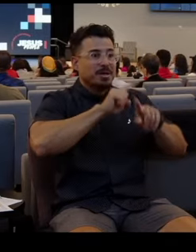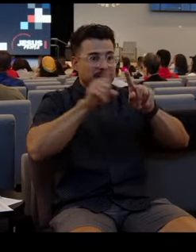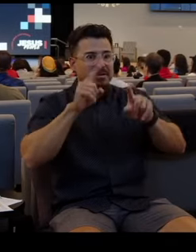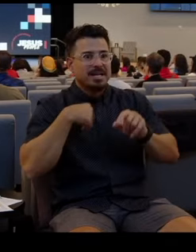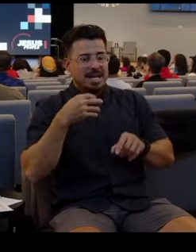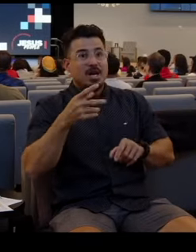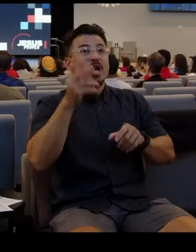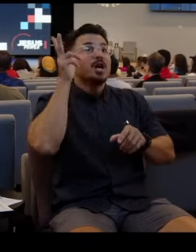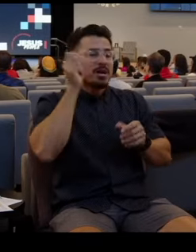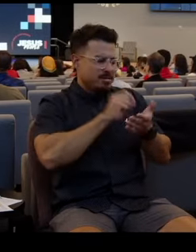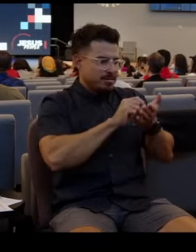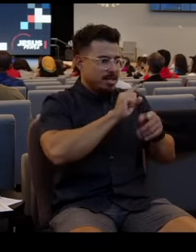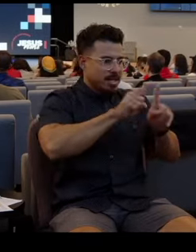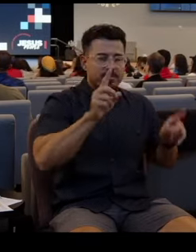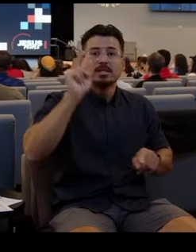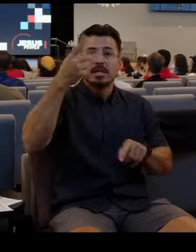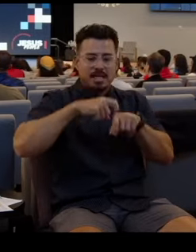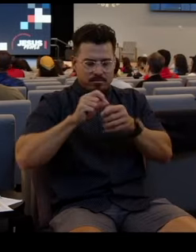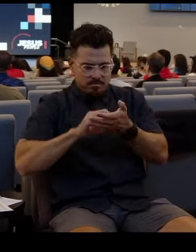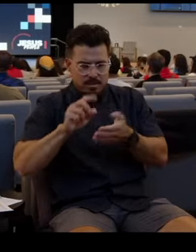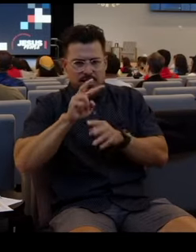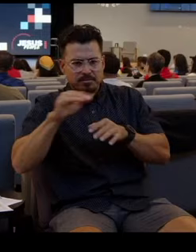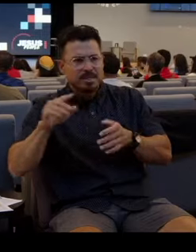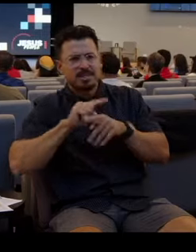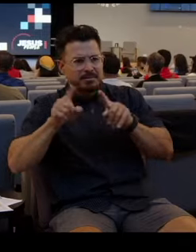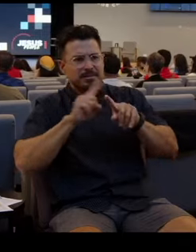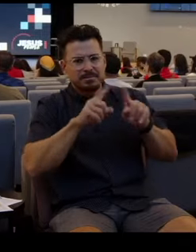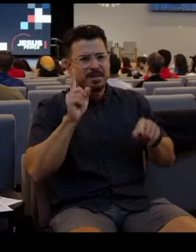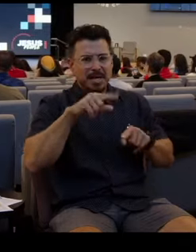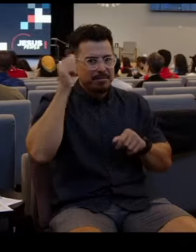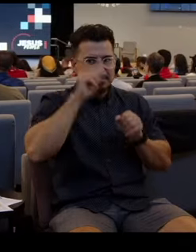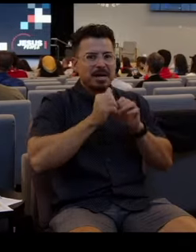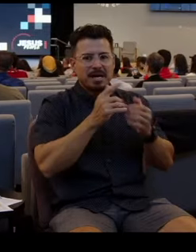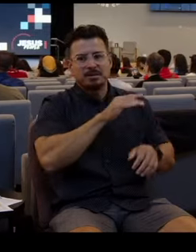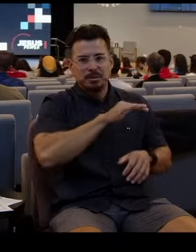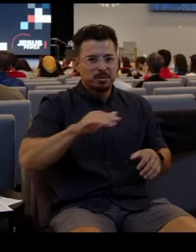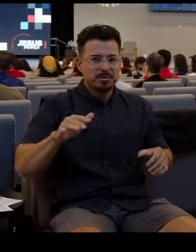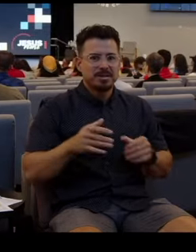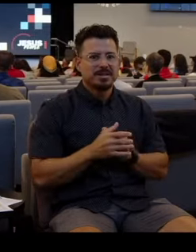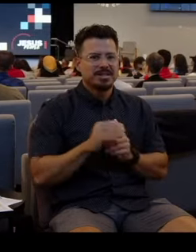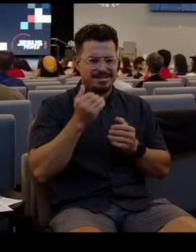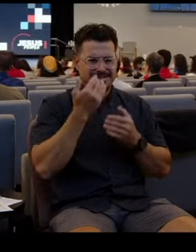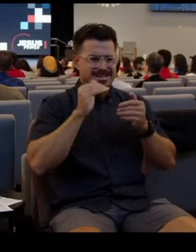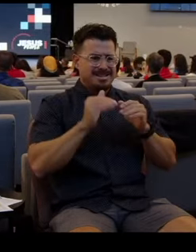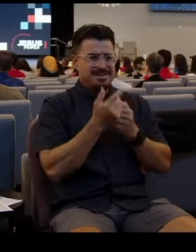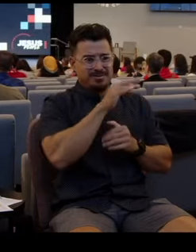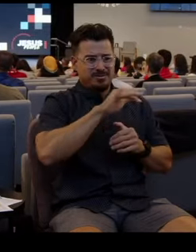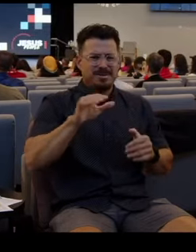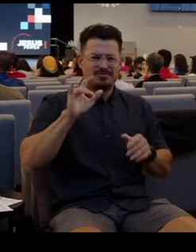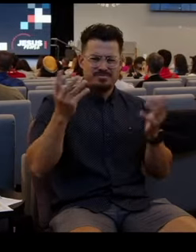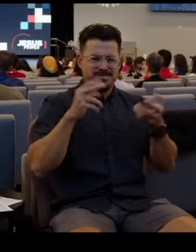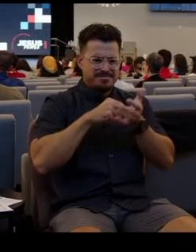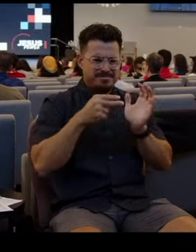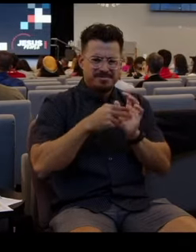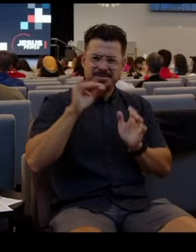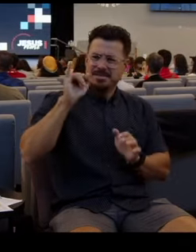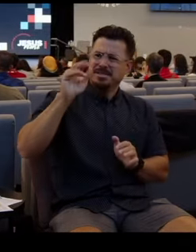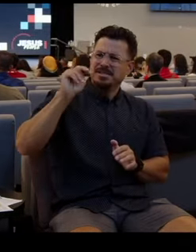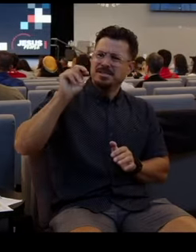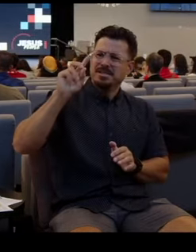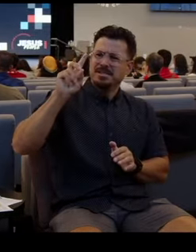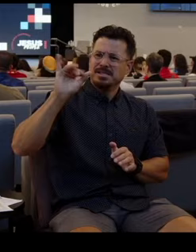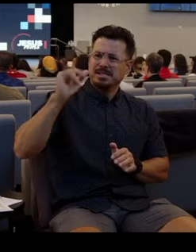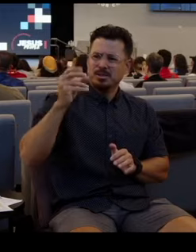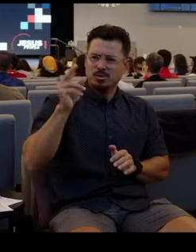I didn't know them. And the one word that was really getting me was the word indigenous. I didn't know what they were talking about. The indigenous church.